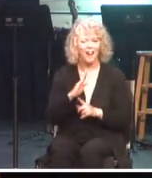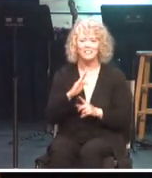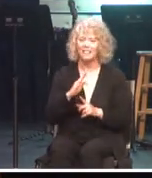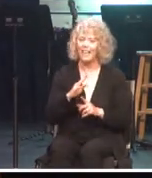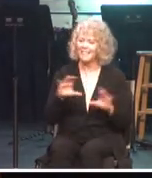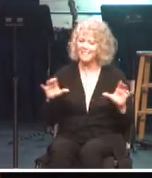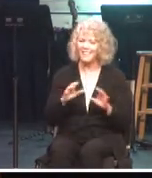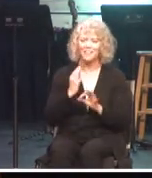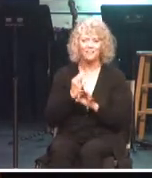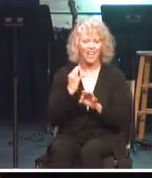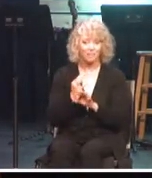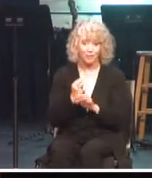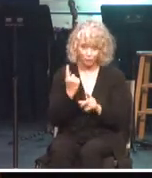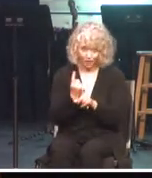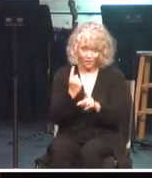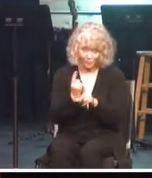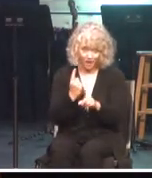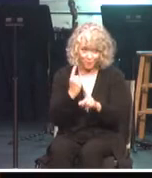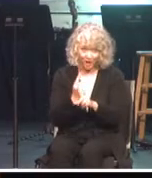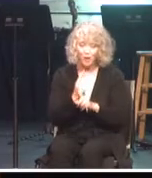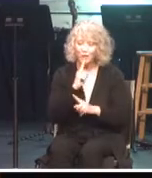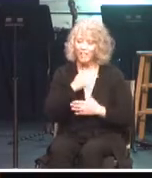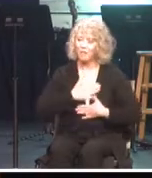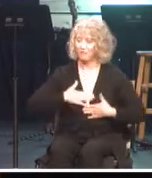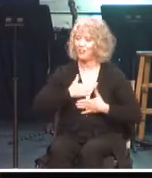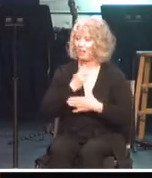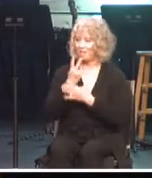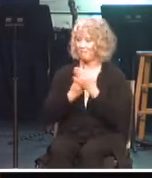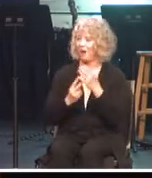Just really appreciate them. Yeah.